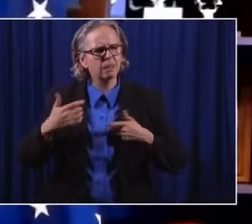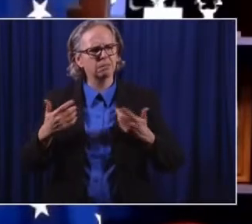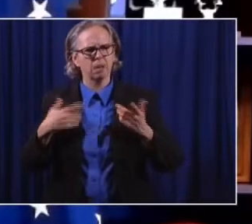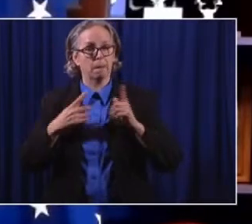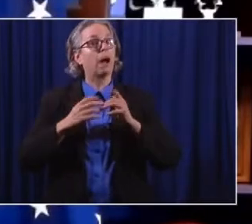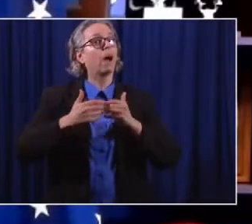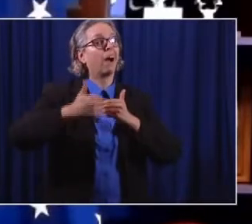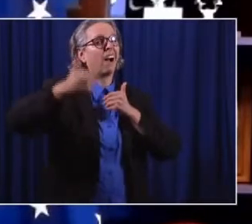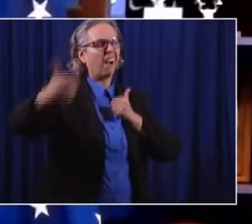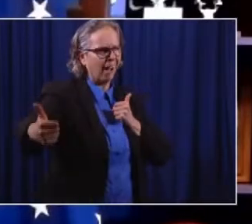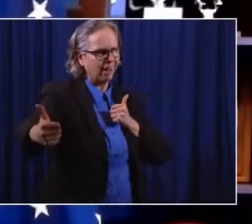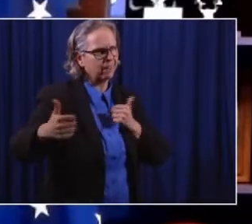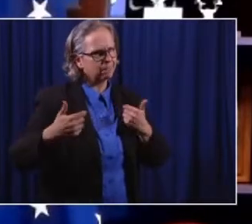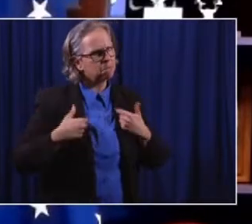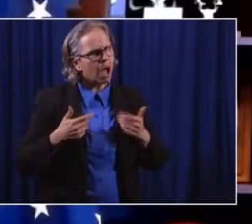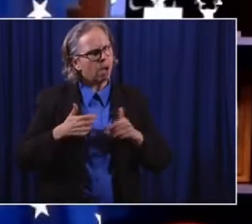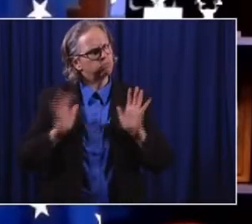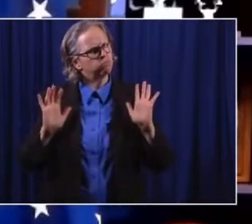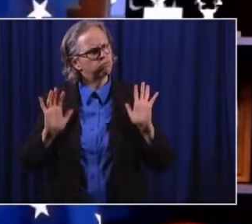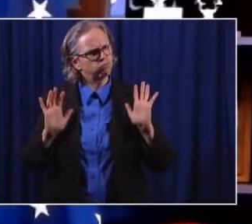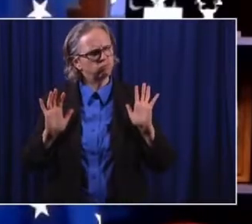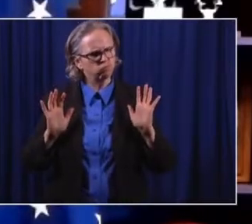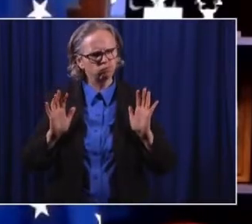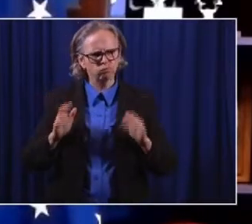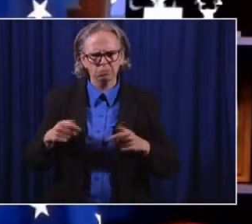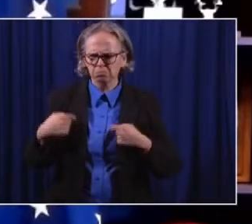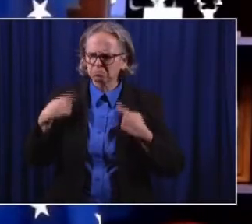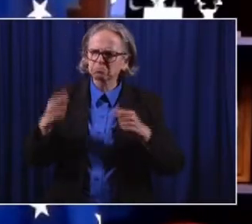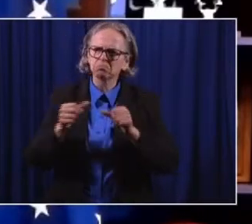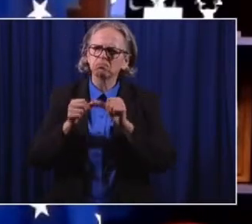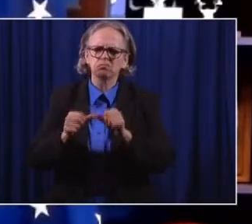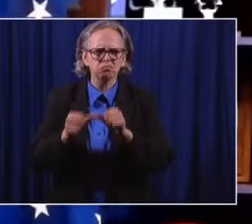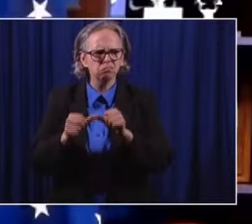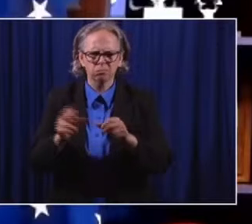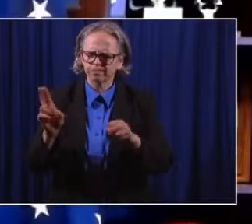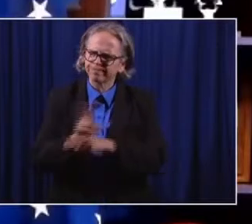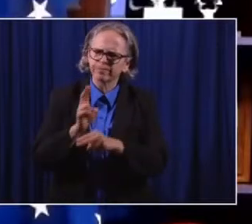in the crowd. But we've been very consistent about it. And like I said,